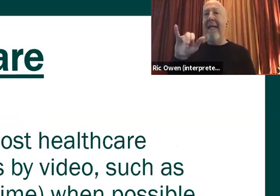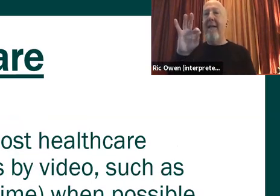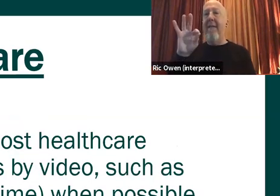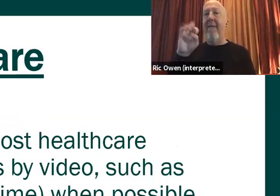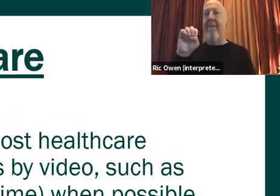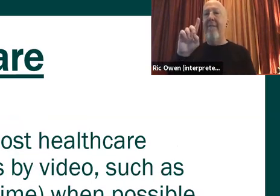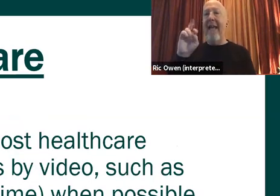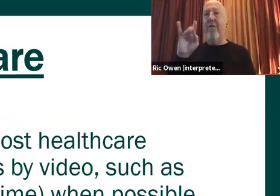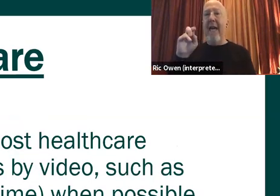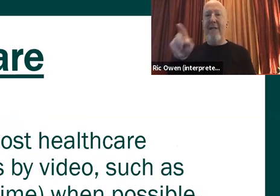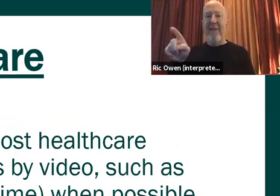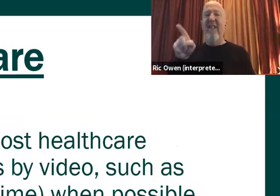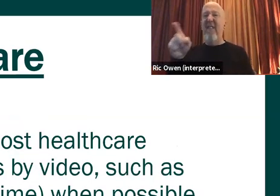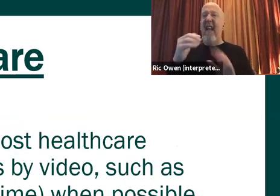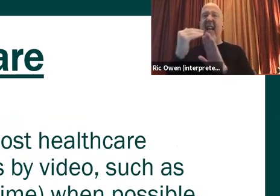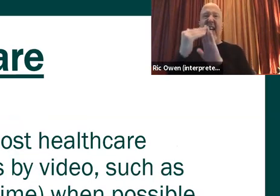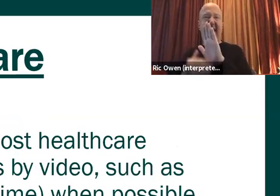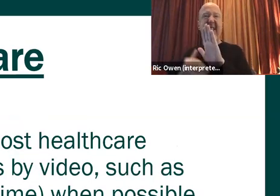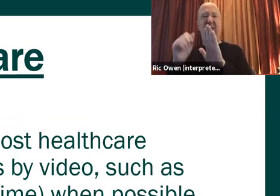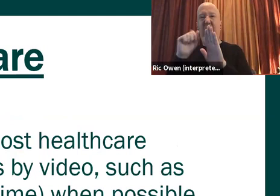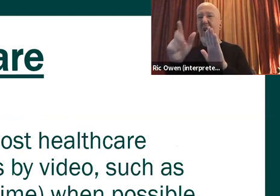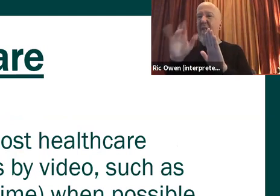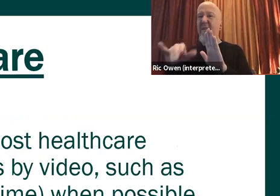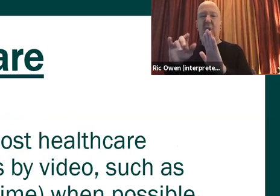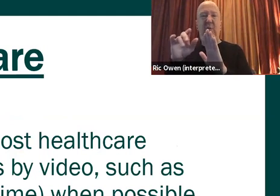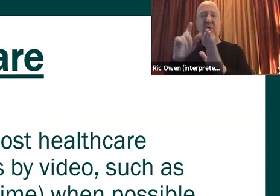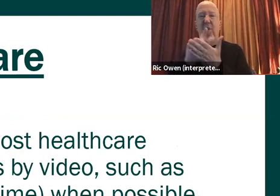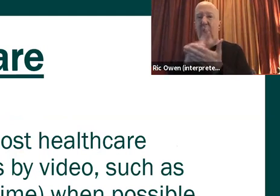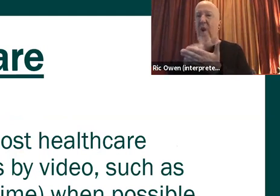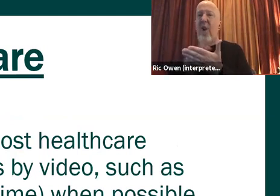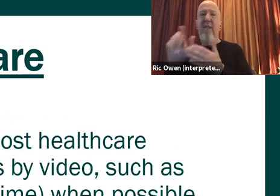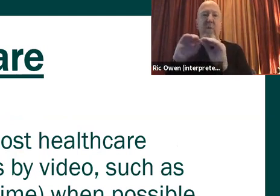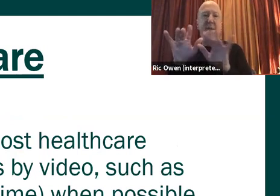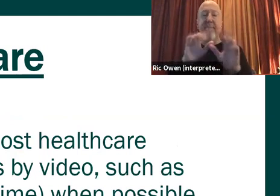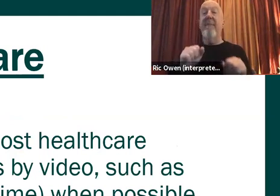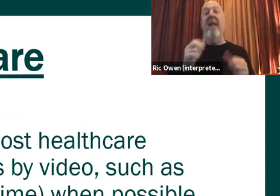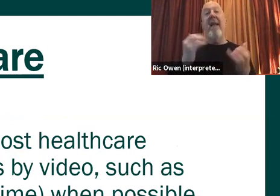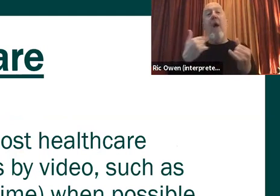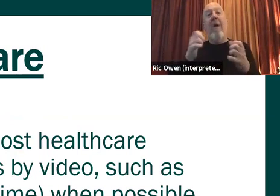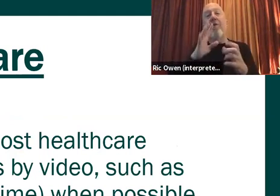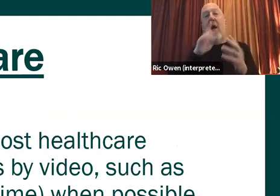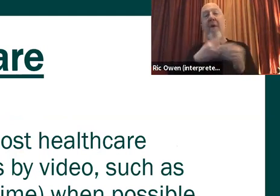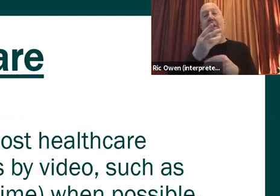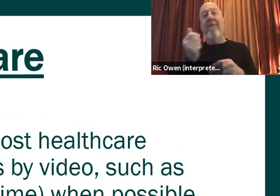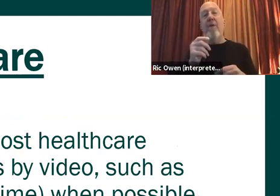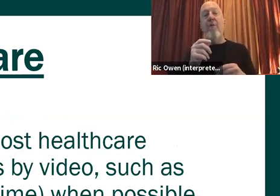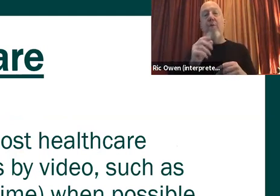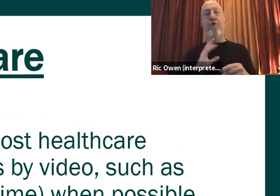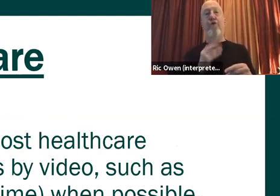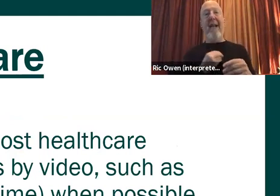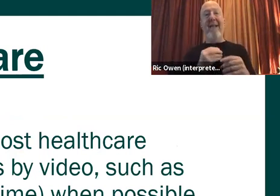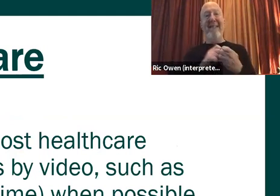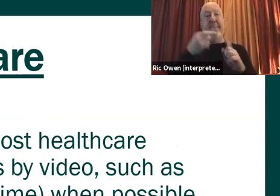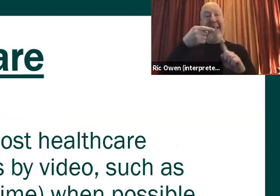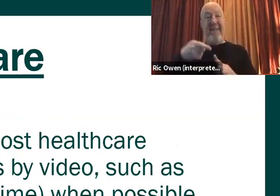And to kind of close this out, I wanted to note a couple trans-specific areas that we want to